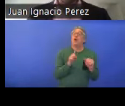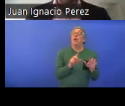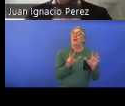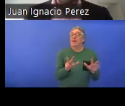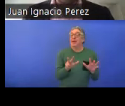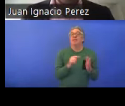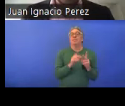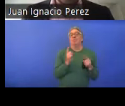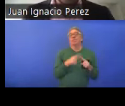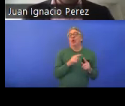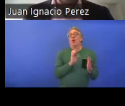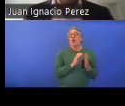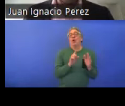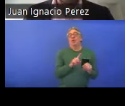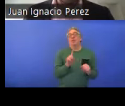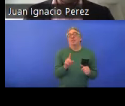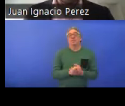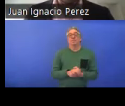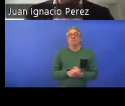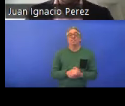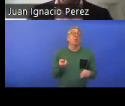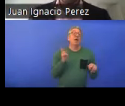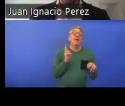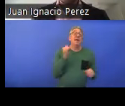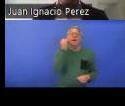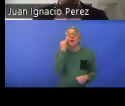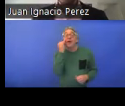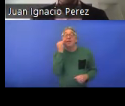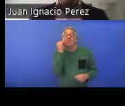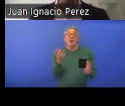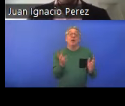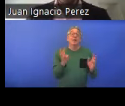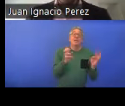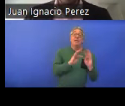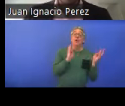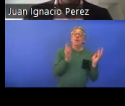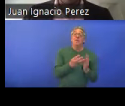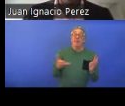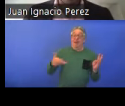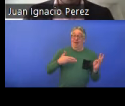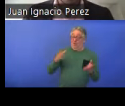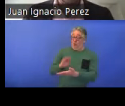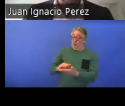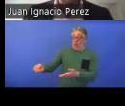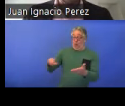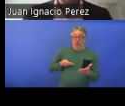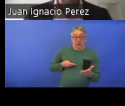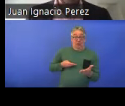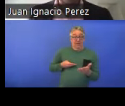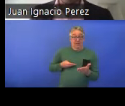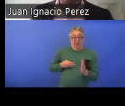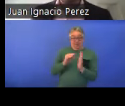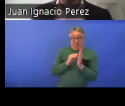course, if the committee receives at the different reviews information on these groups under